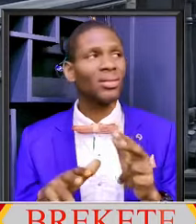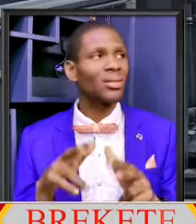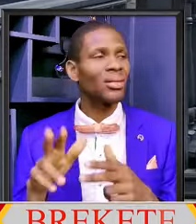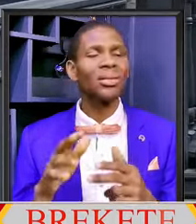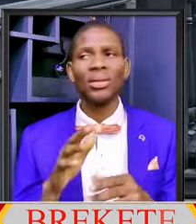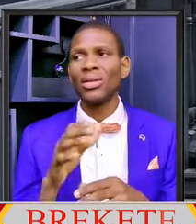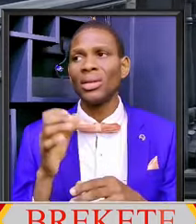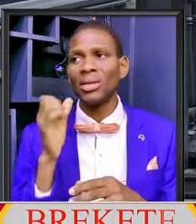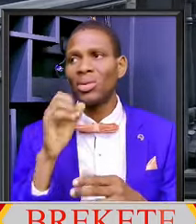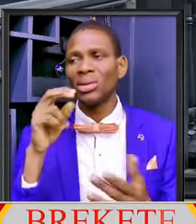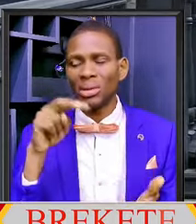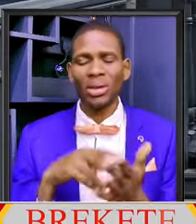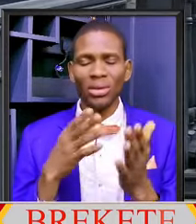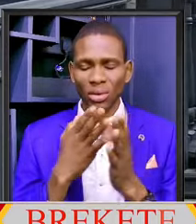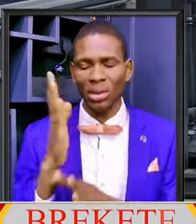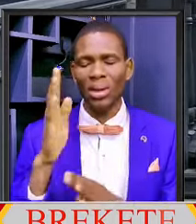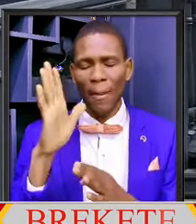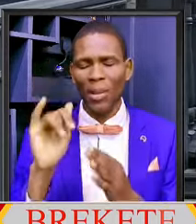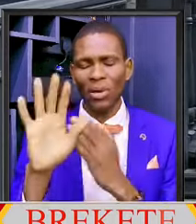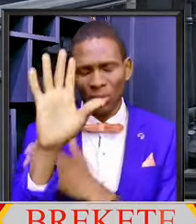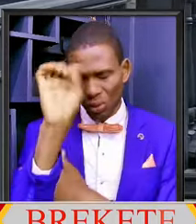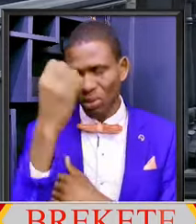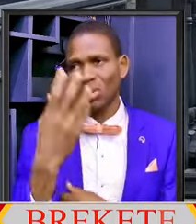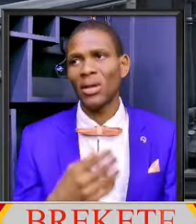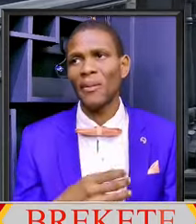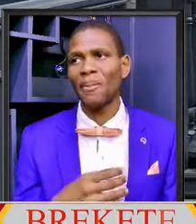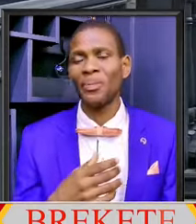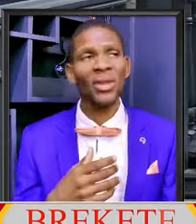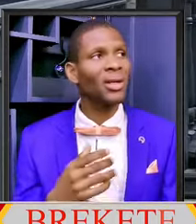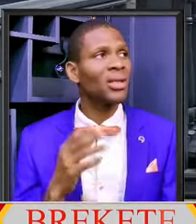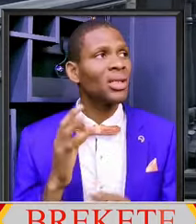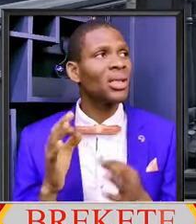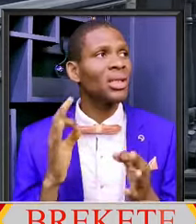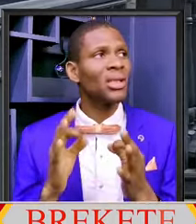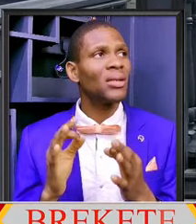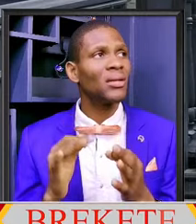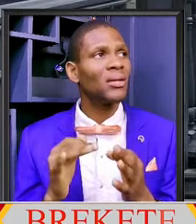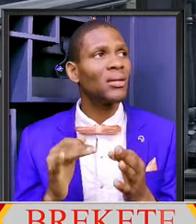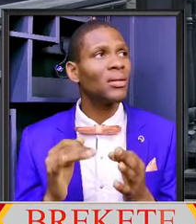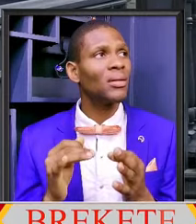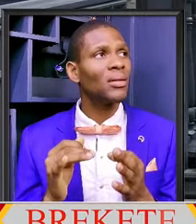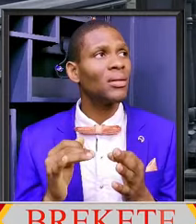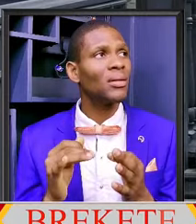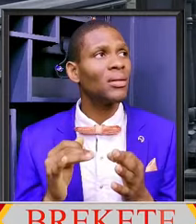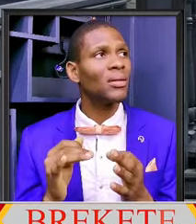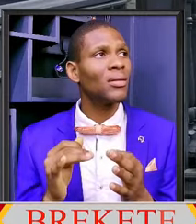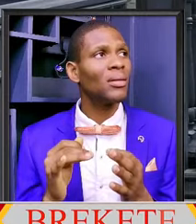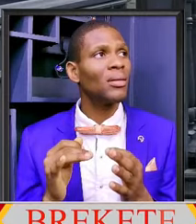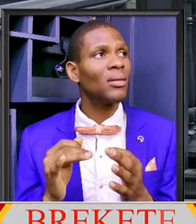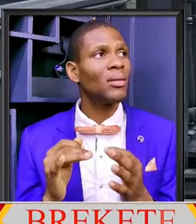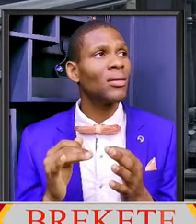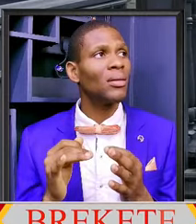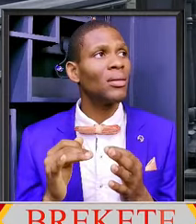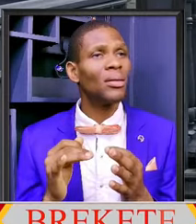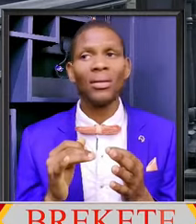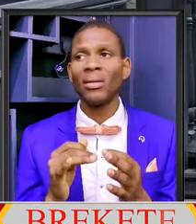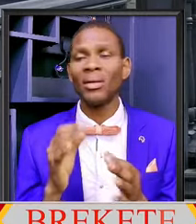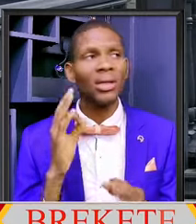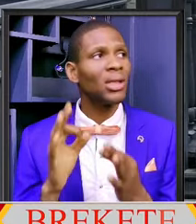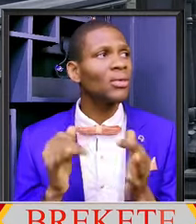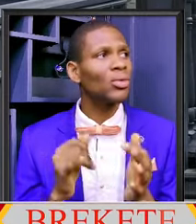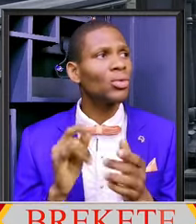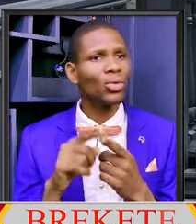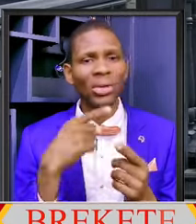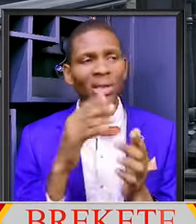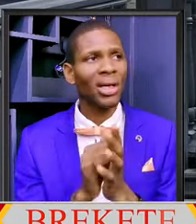She go stand straight by the grace of God. The belt, it will say this our shoe. If it will